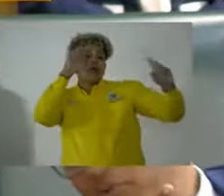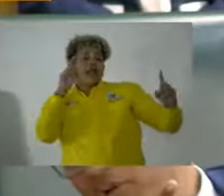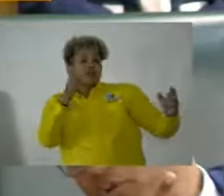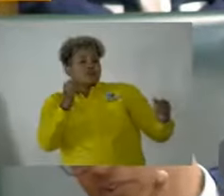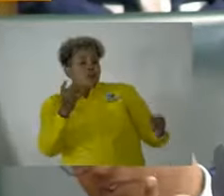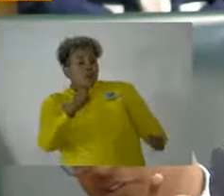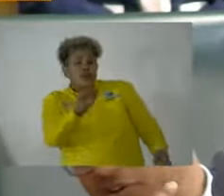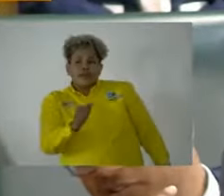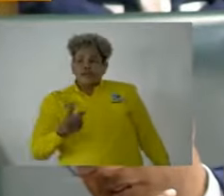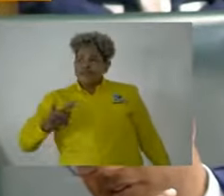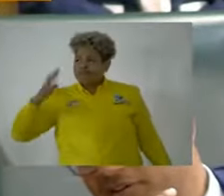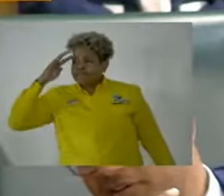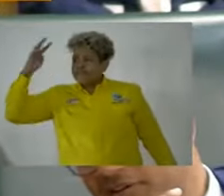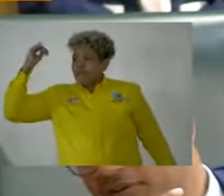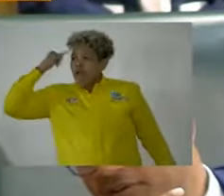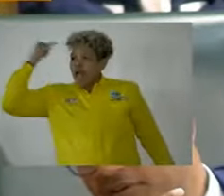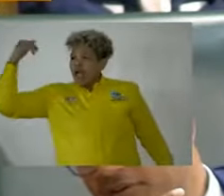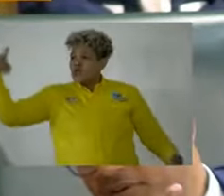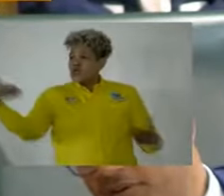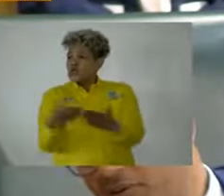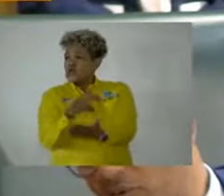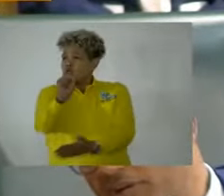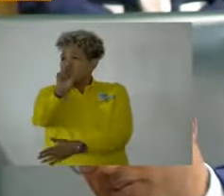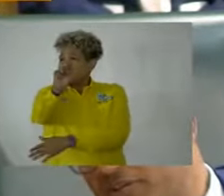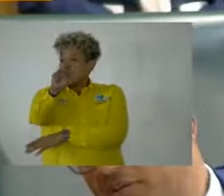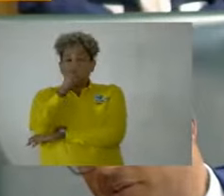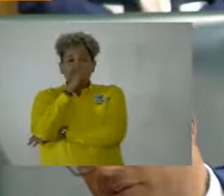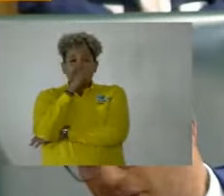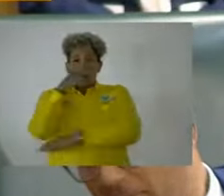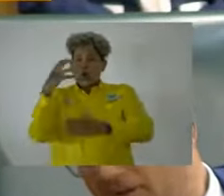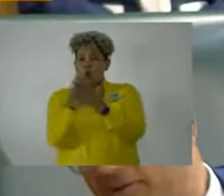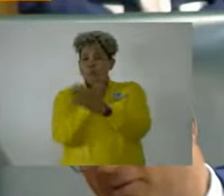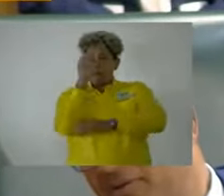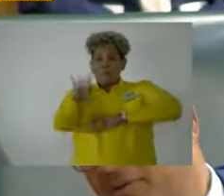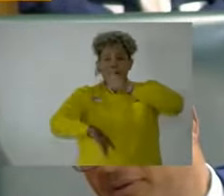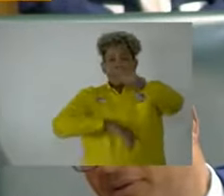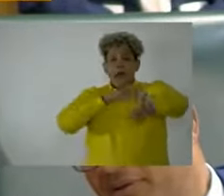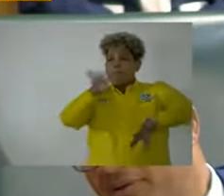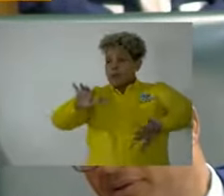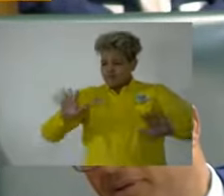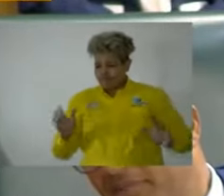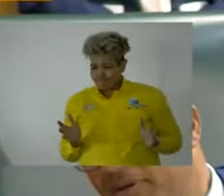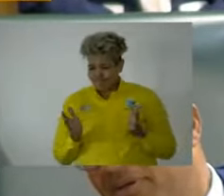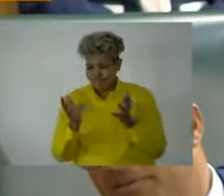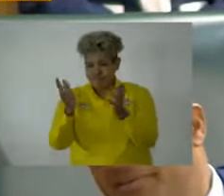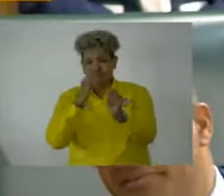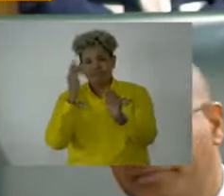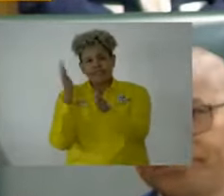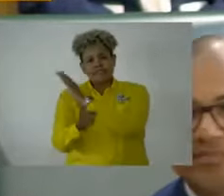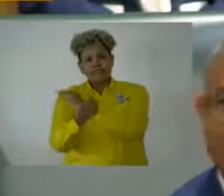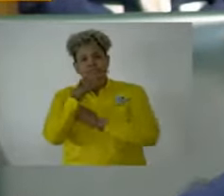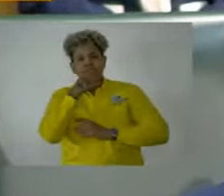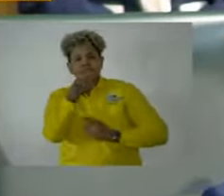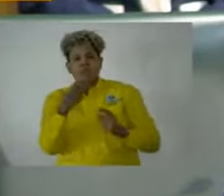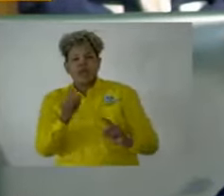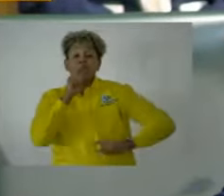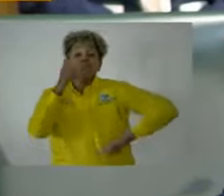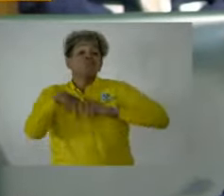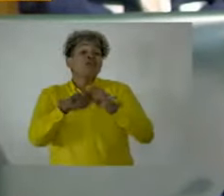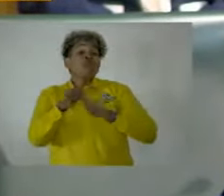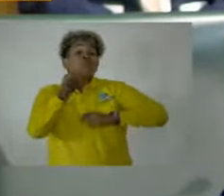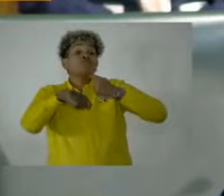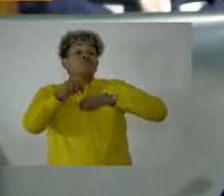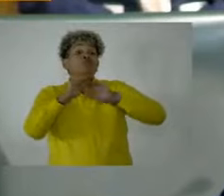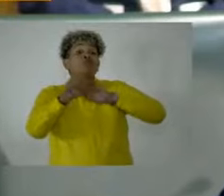education from which they can create new ideas and opportunities, and nurture our indigenous talents. The type of transformation that